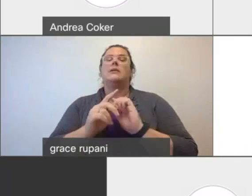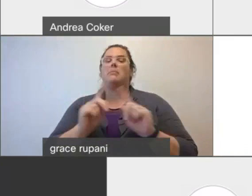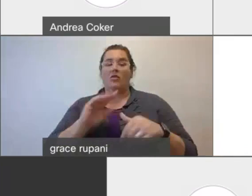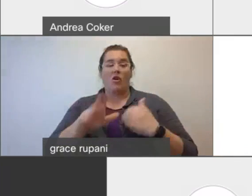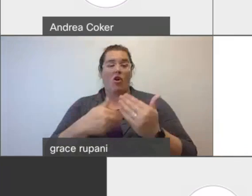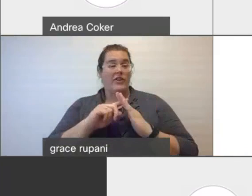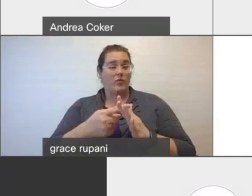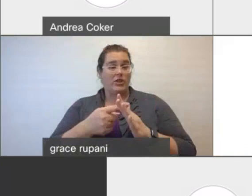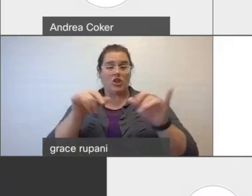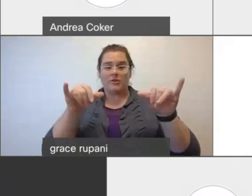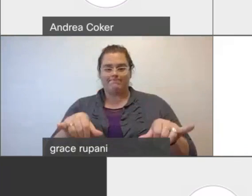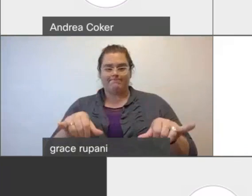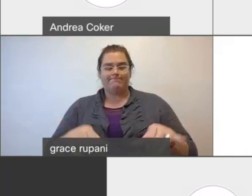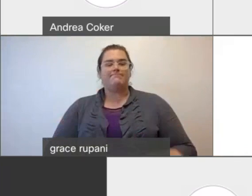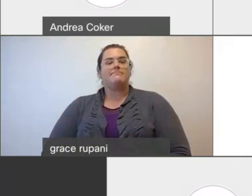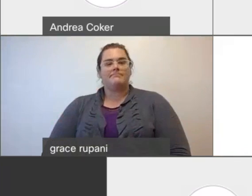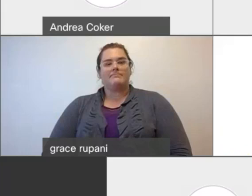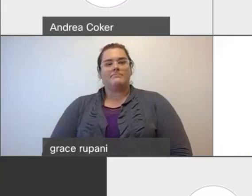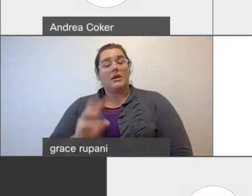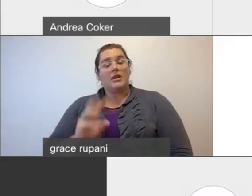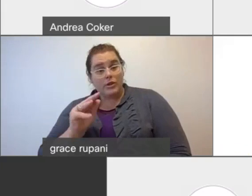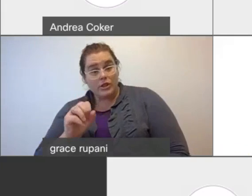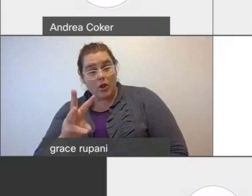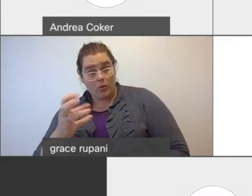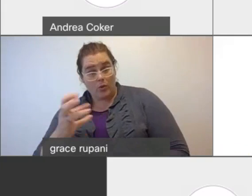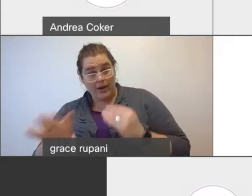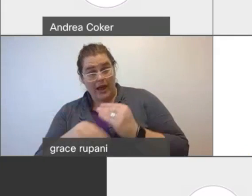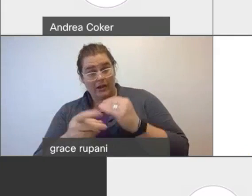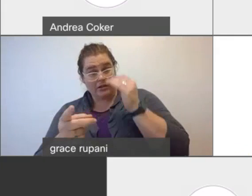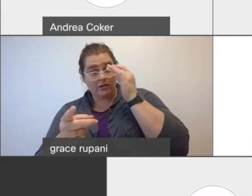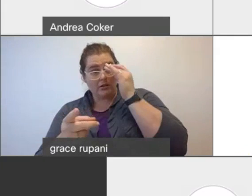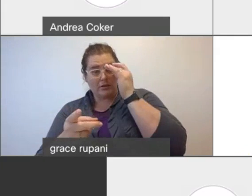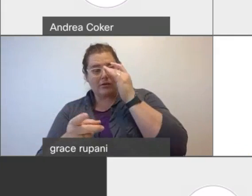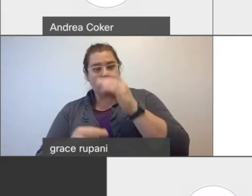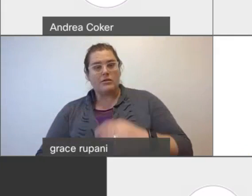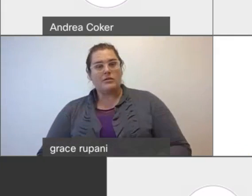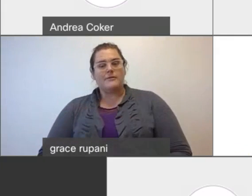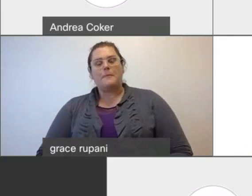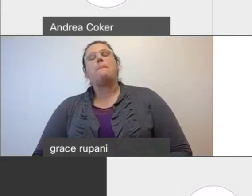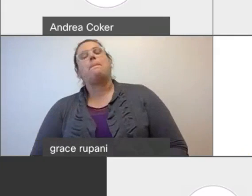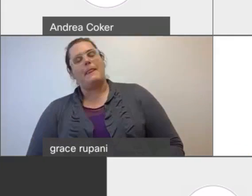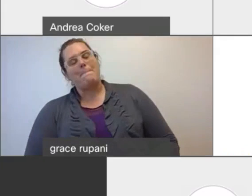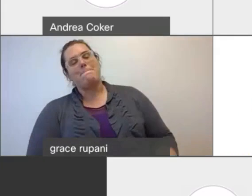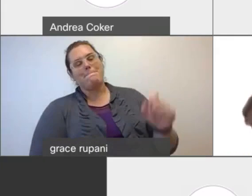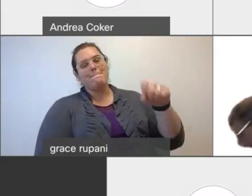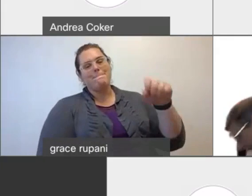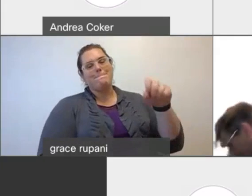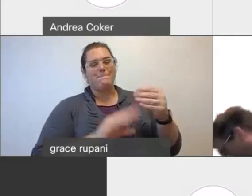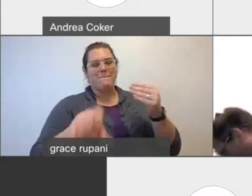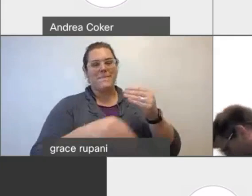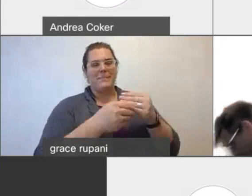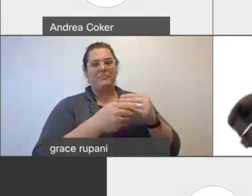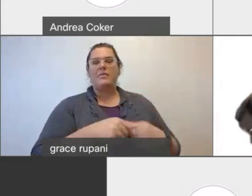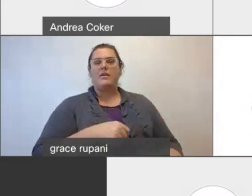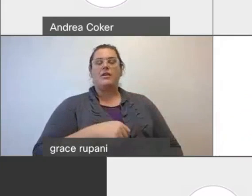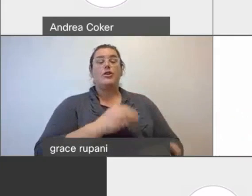Winslow, I saw that you popped up. I don't know if that's because you wanted to add something to that. Just that those online provisions